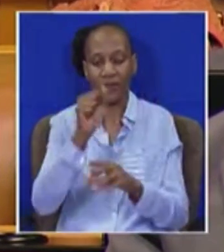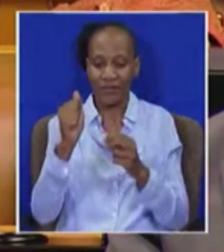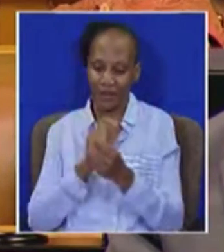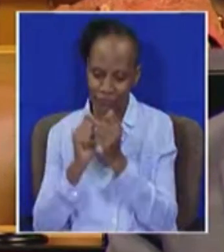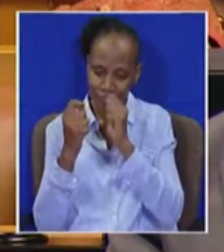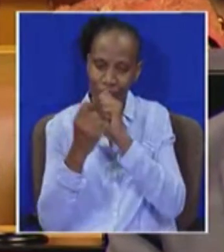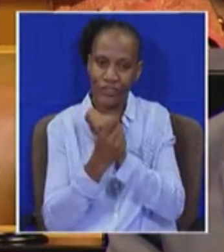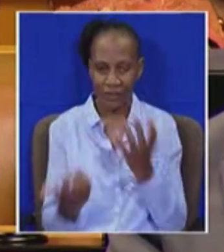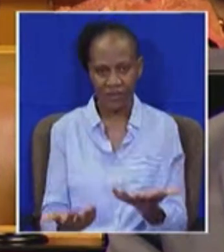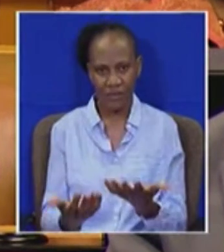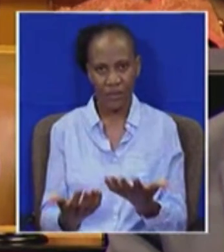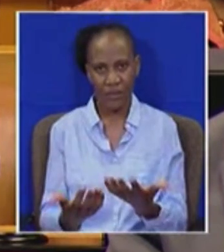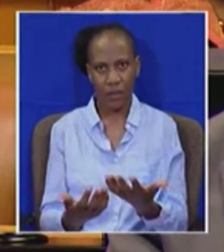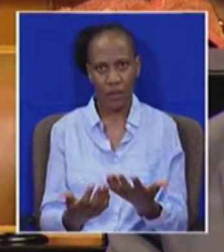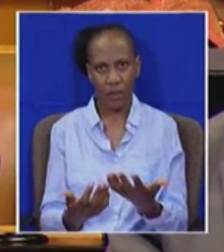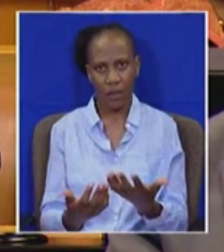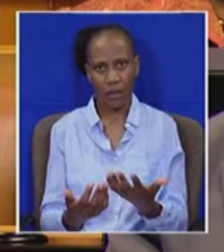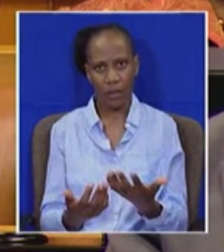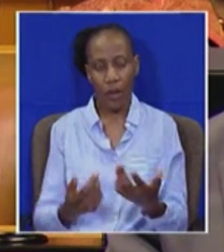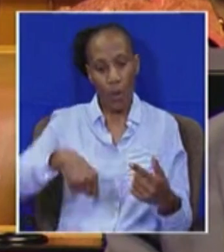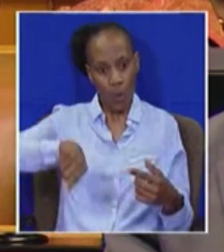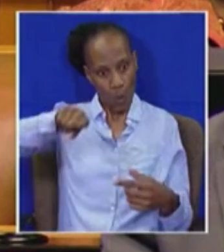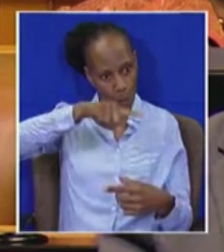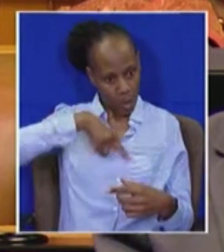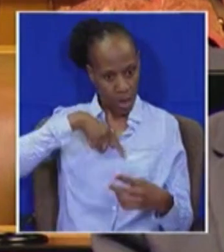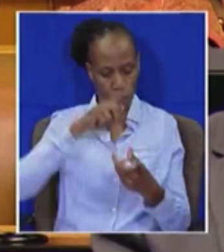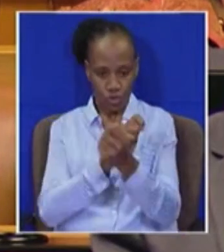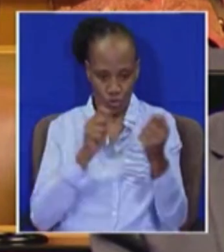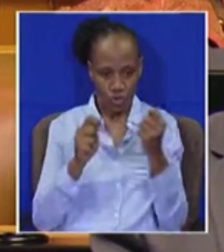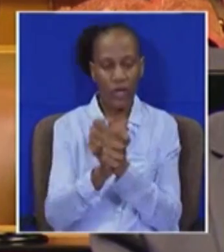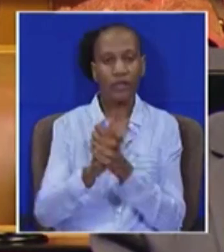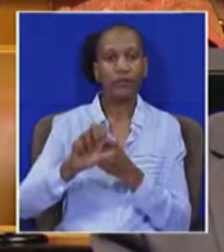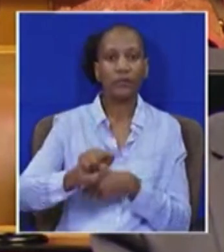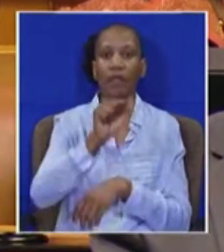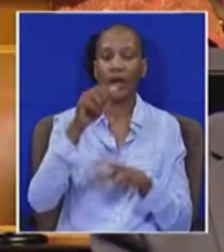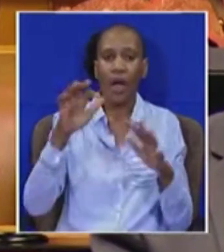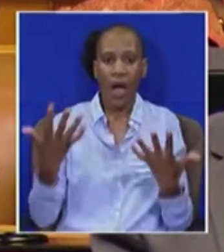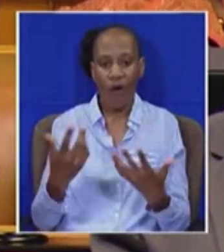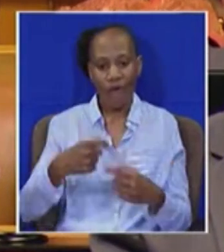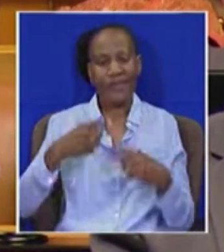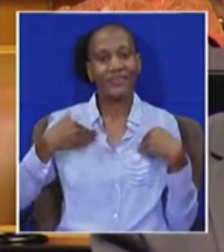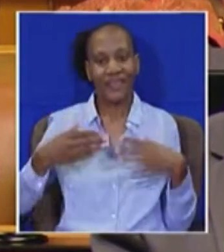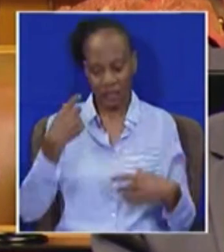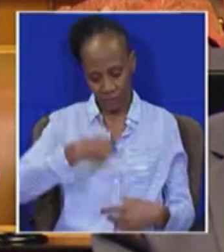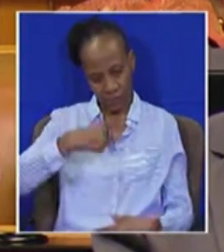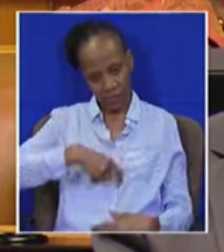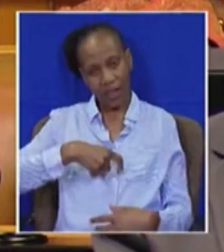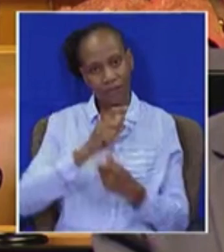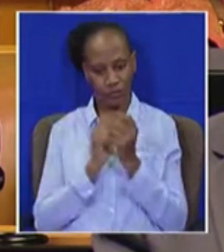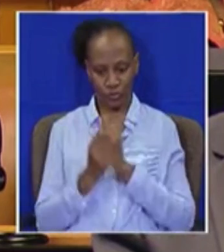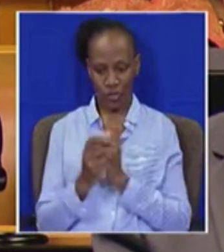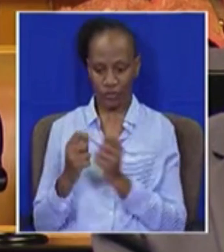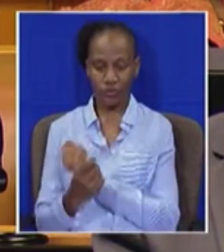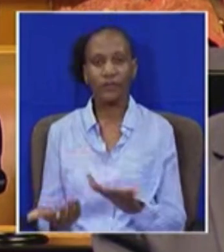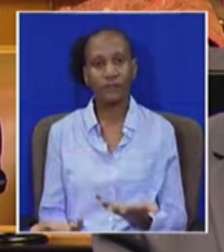our country, he believes, unless we transform ourselves. And like Oliver